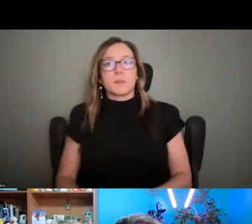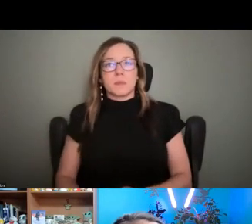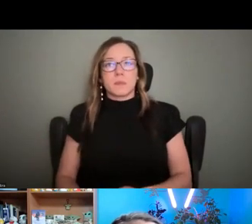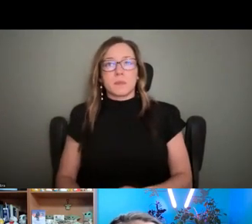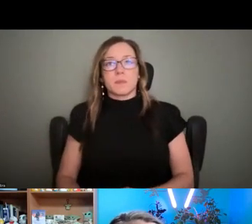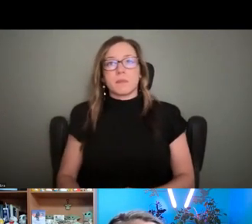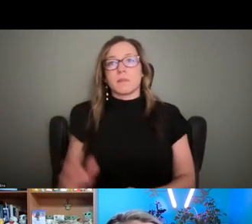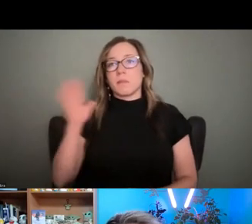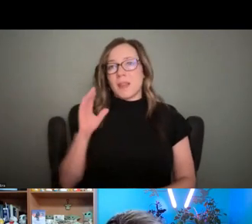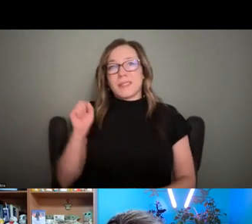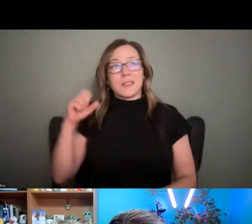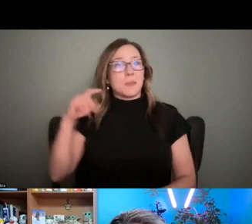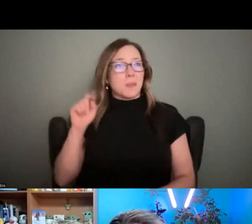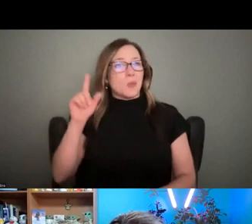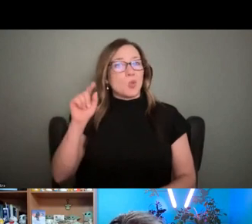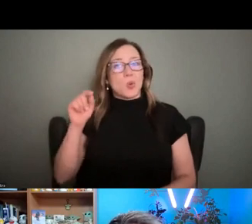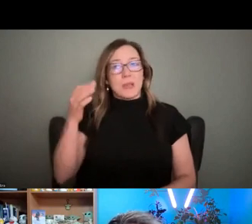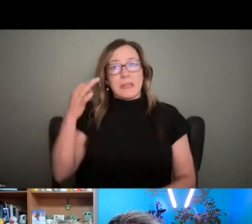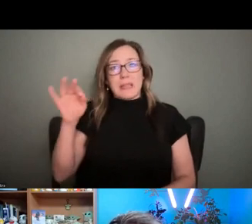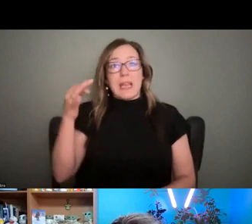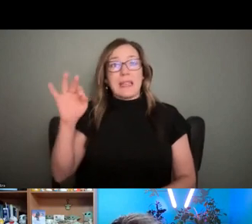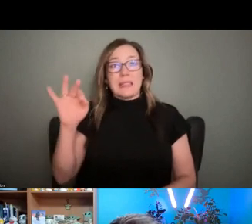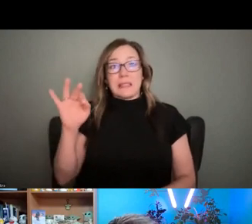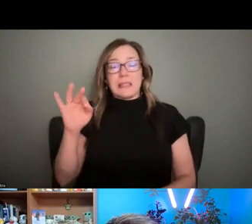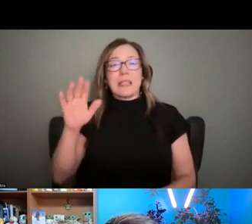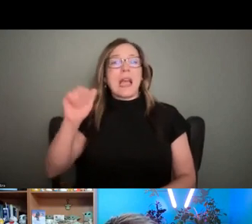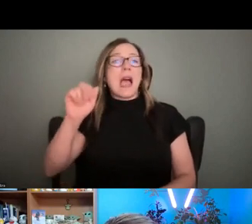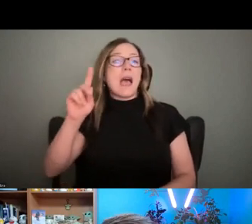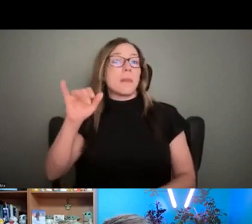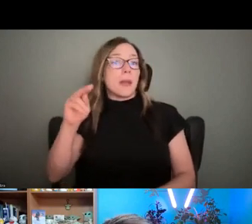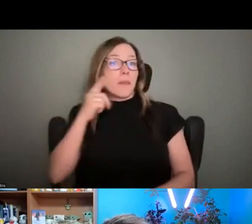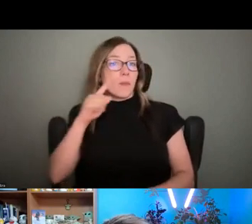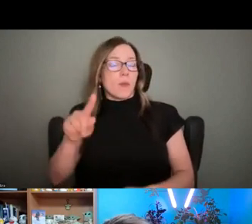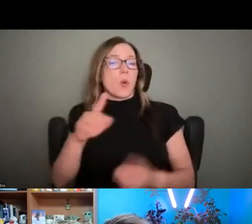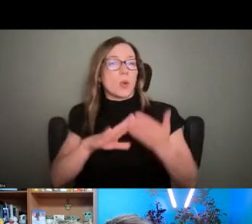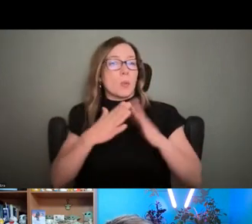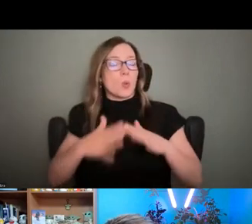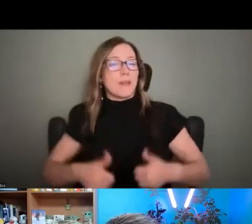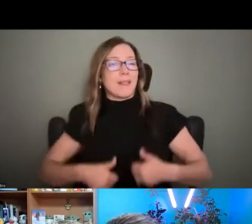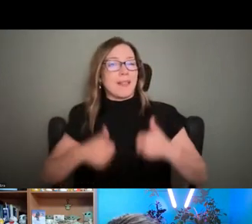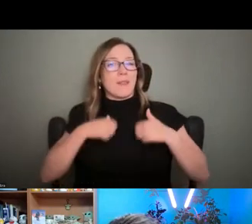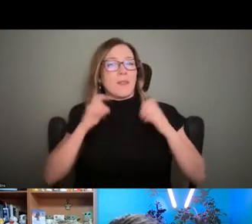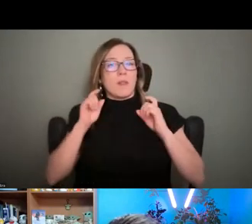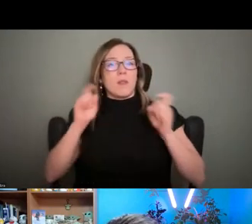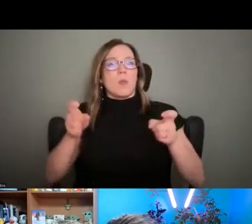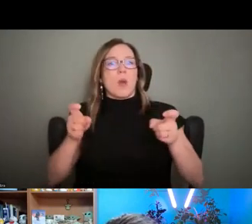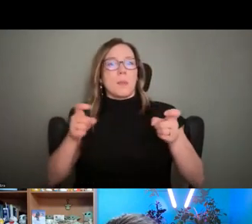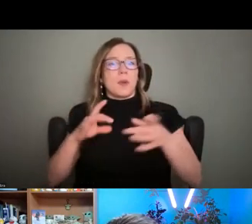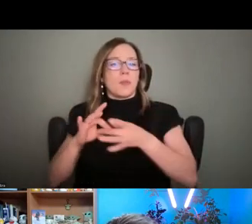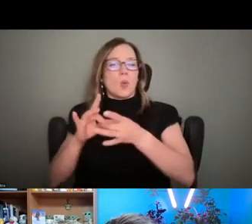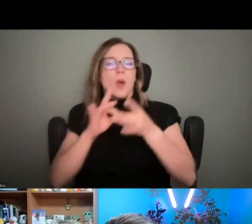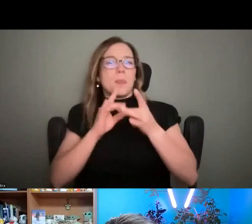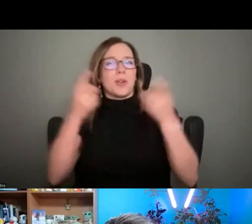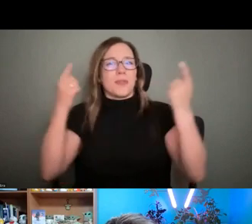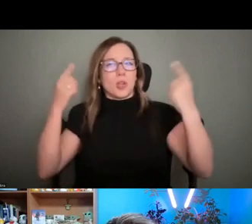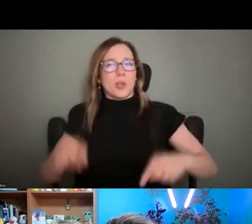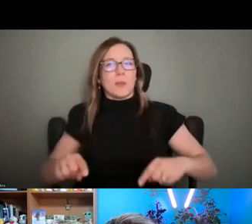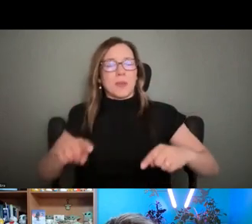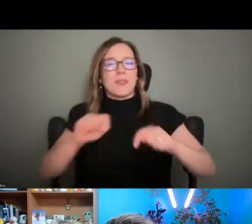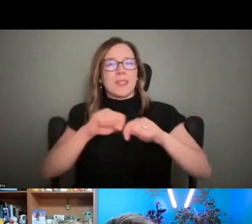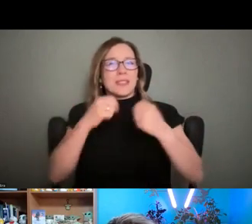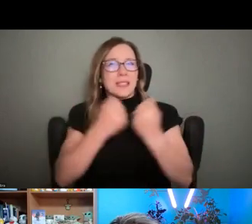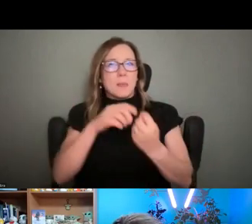Back in September of 2019, the Administration for Community Living awarded a cooperative agreement to the team of